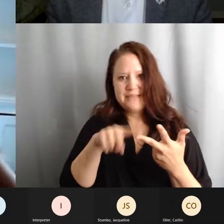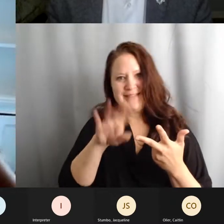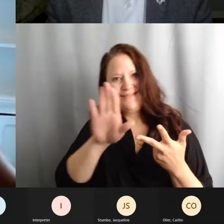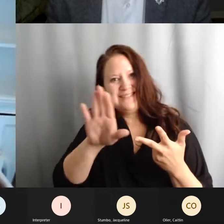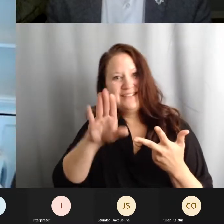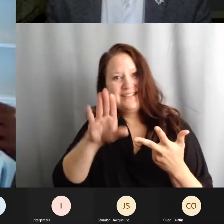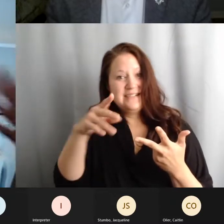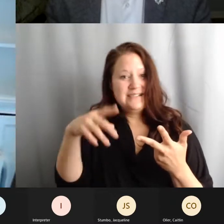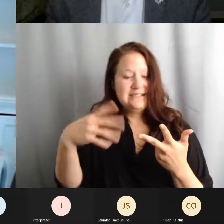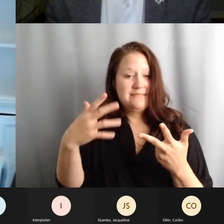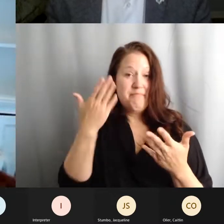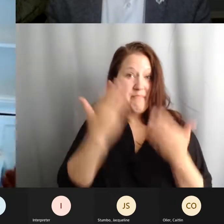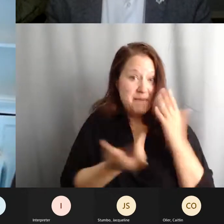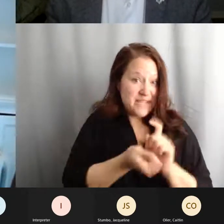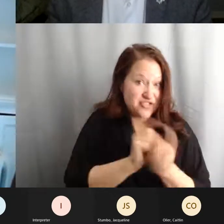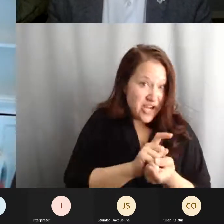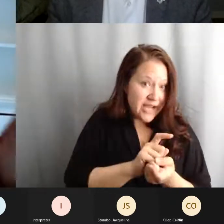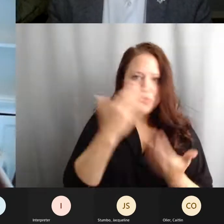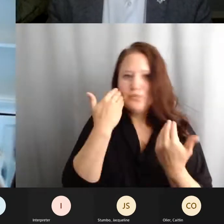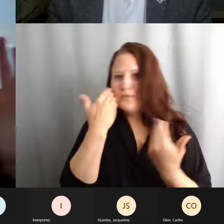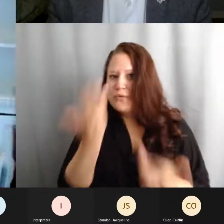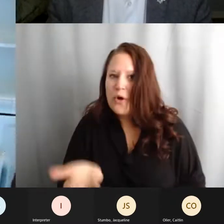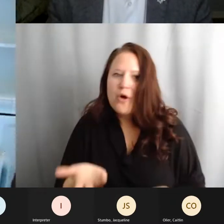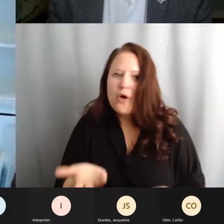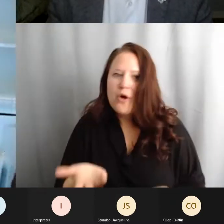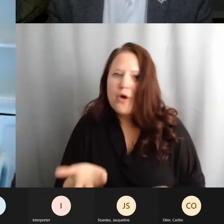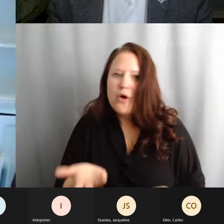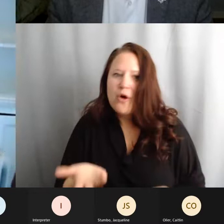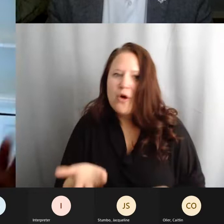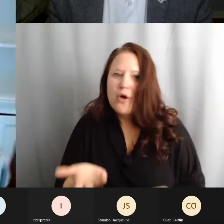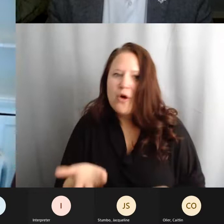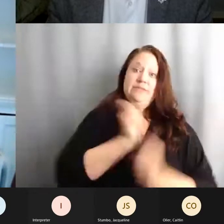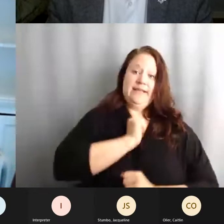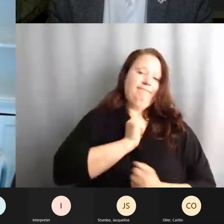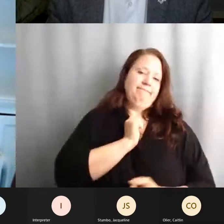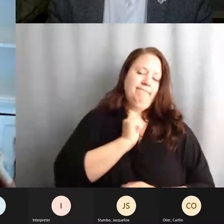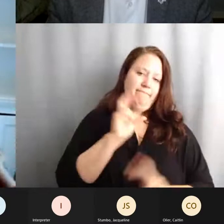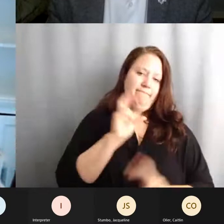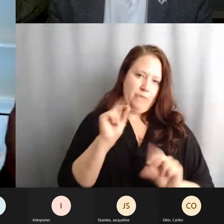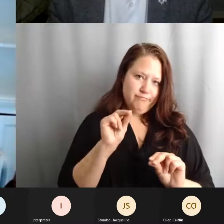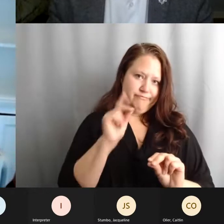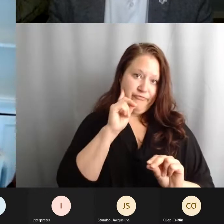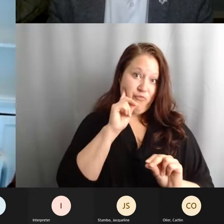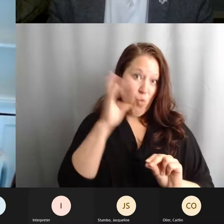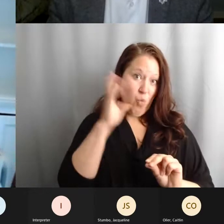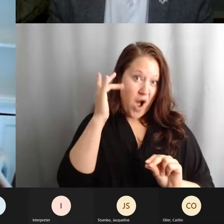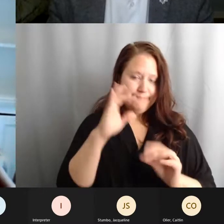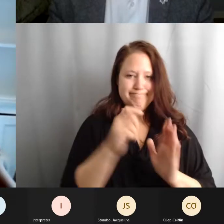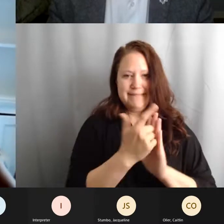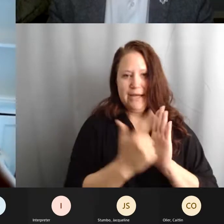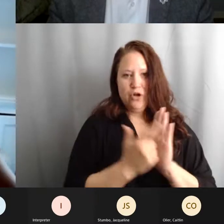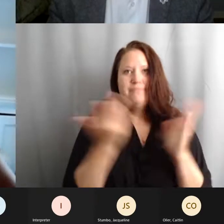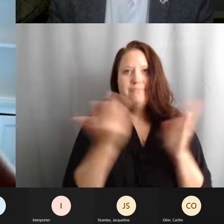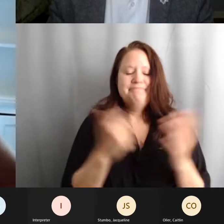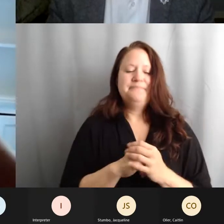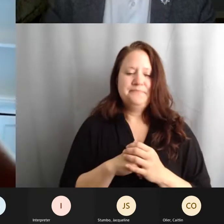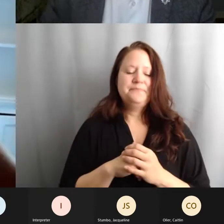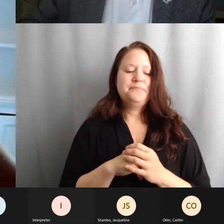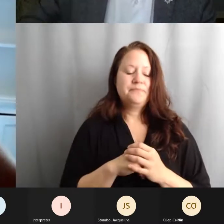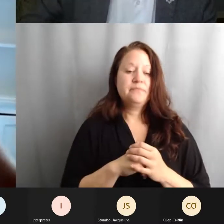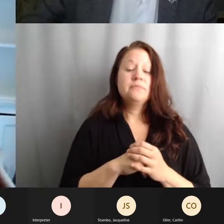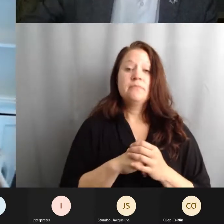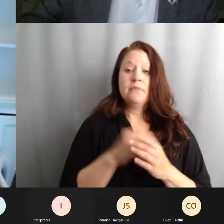change? Maybe, but it hasn't right now. We don't have the ability to change that ourselves for legal reasons. So anyway, if you're